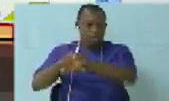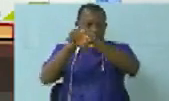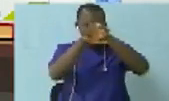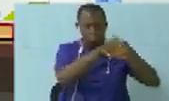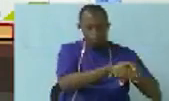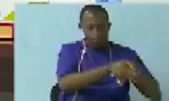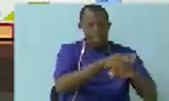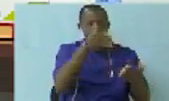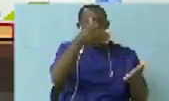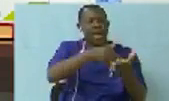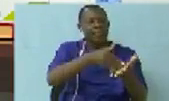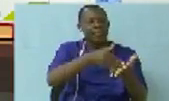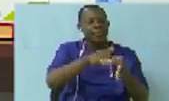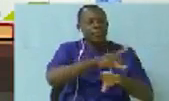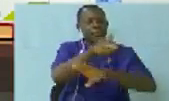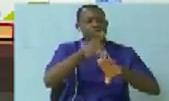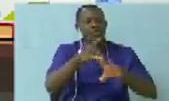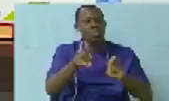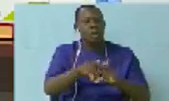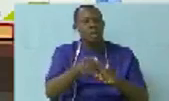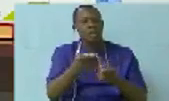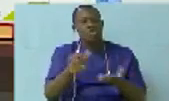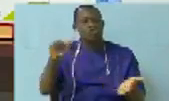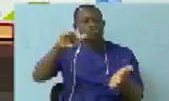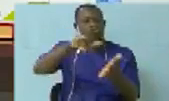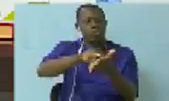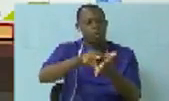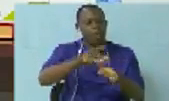Marshal Timothy Sanyang.